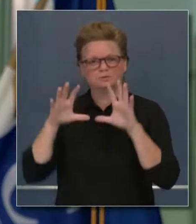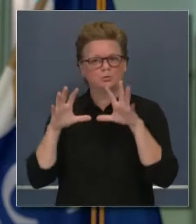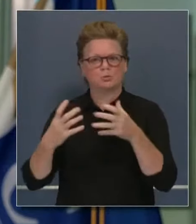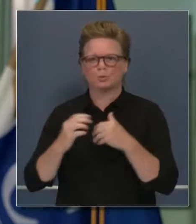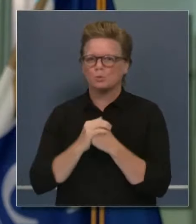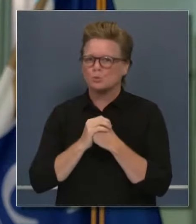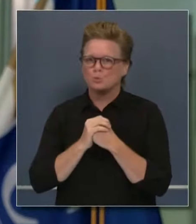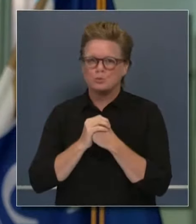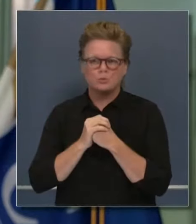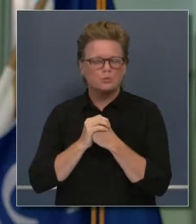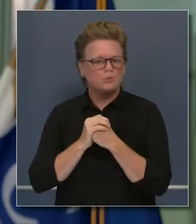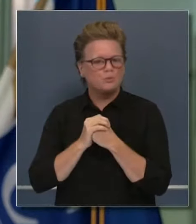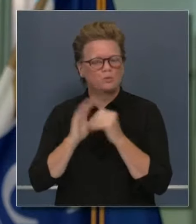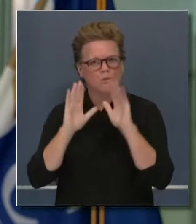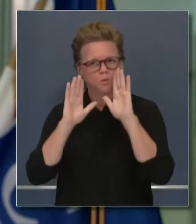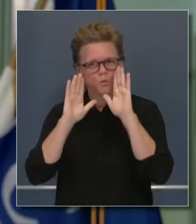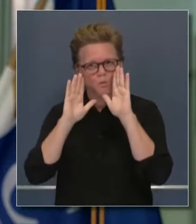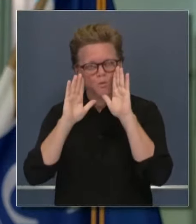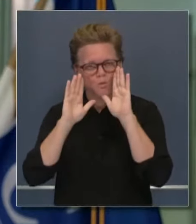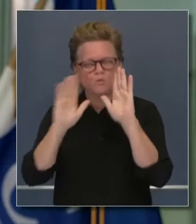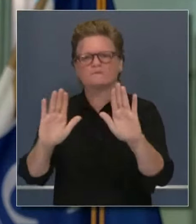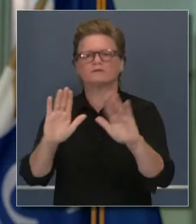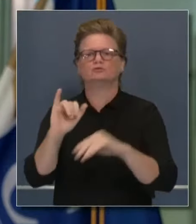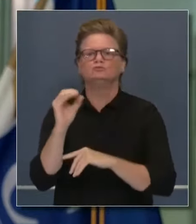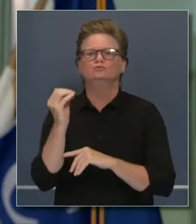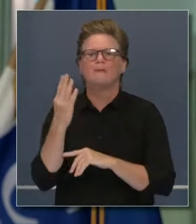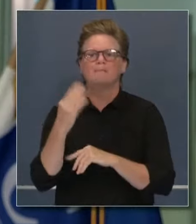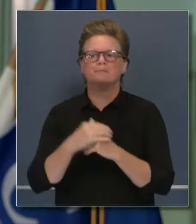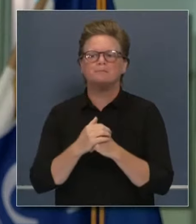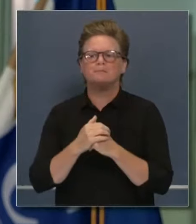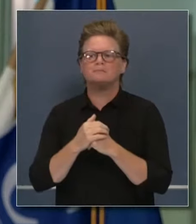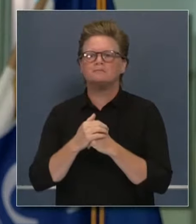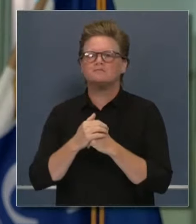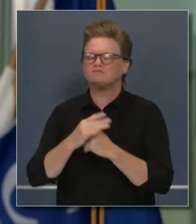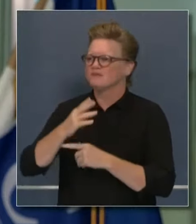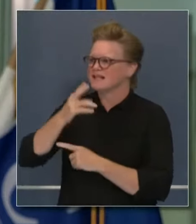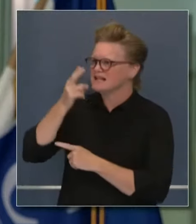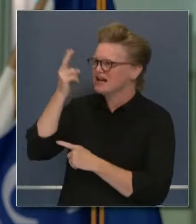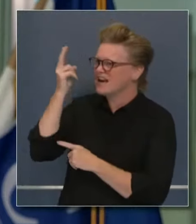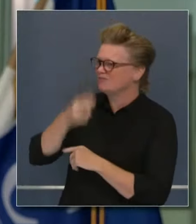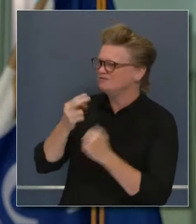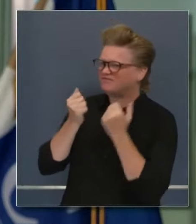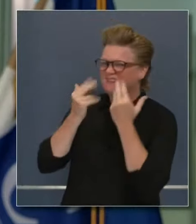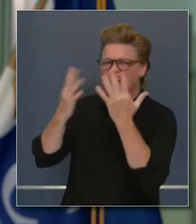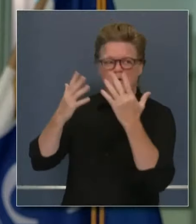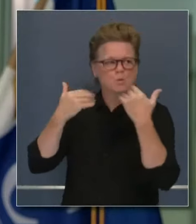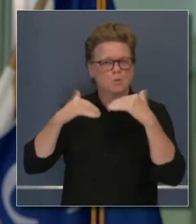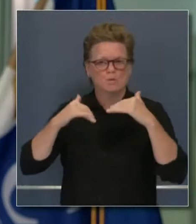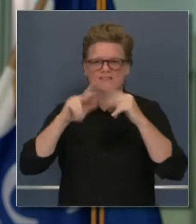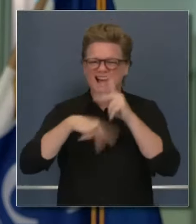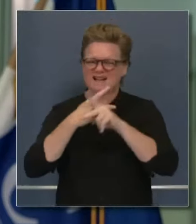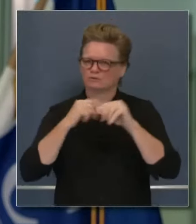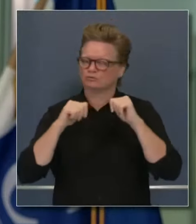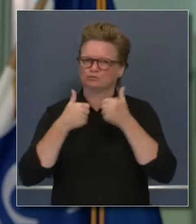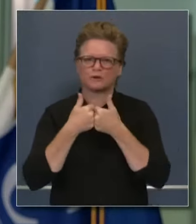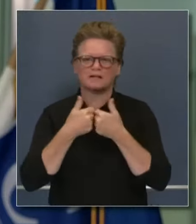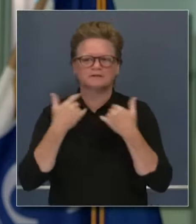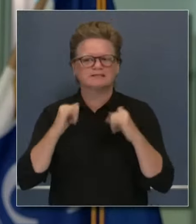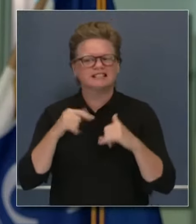a magnificent job under unprecedented, historic challenges. And I just want to express, again, the